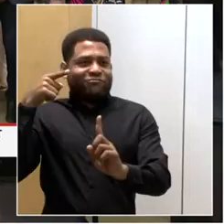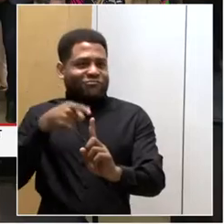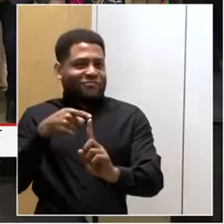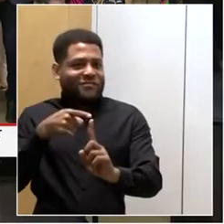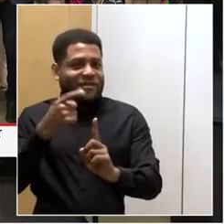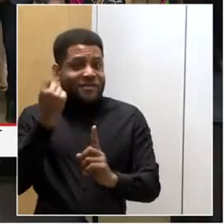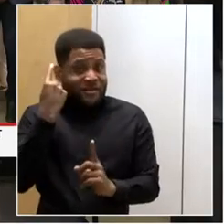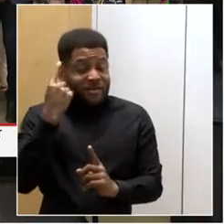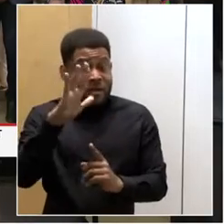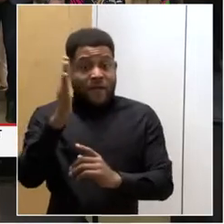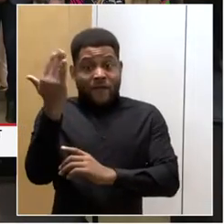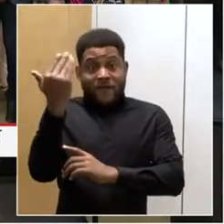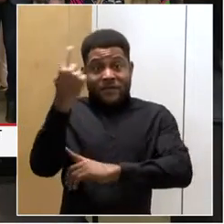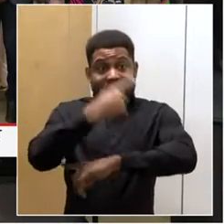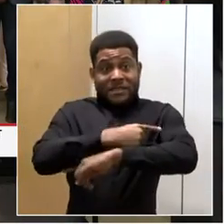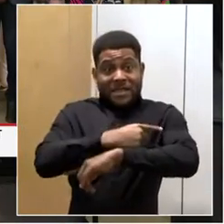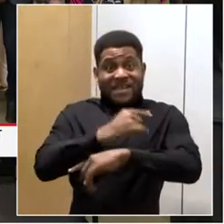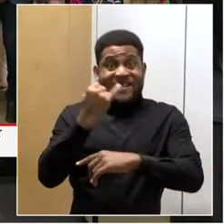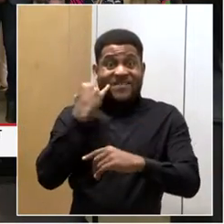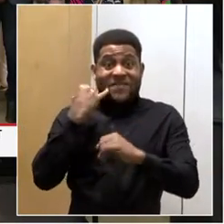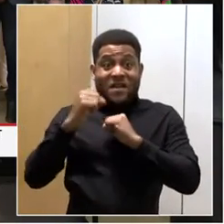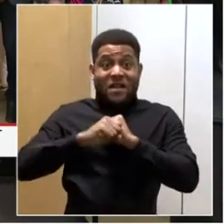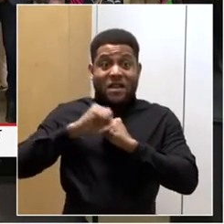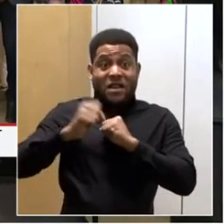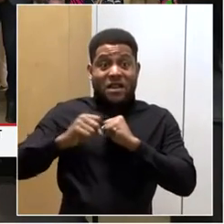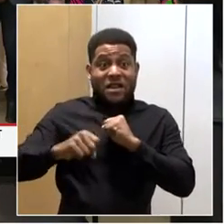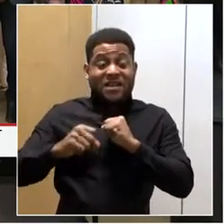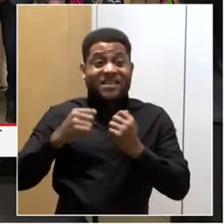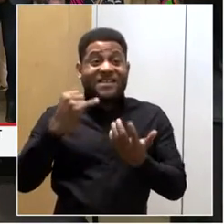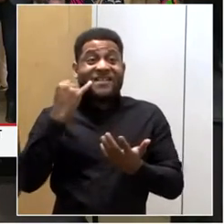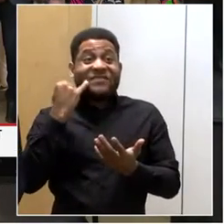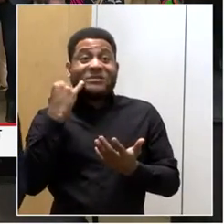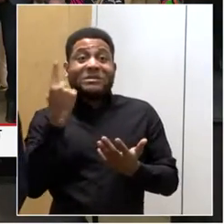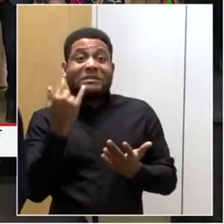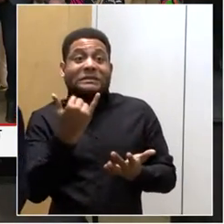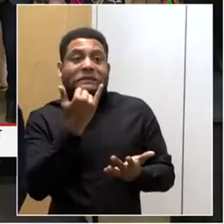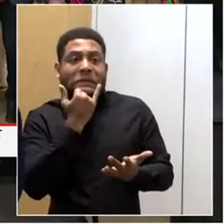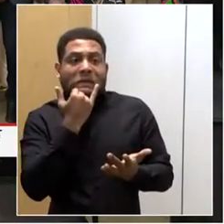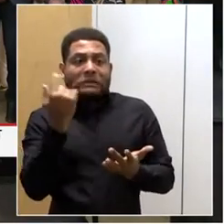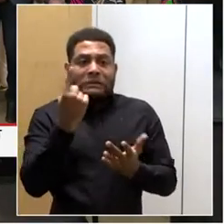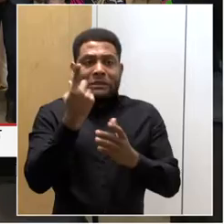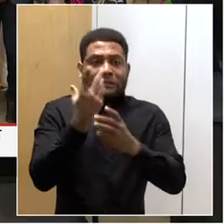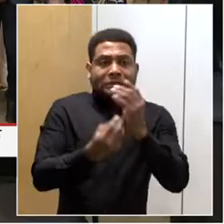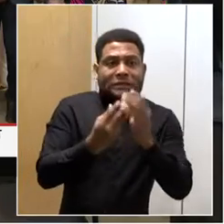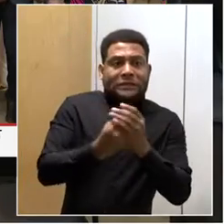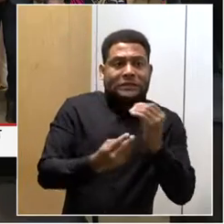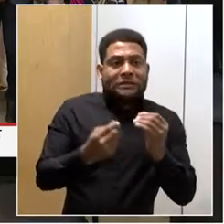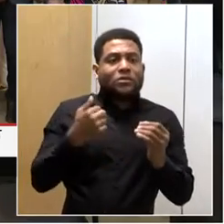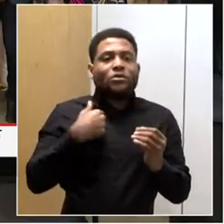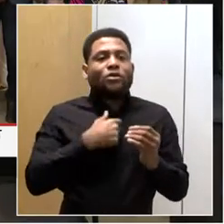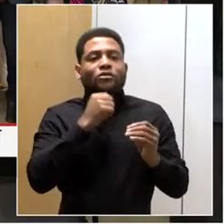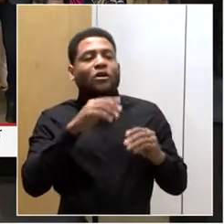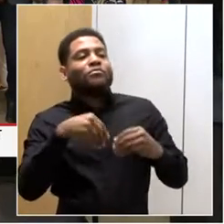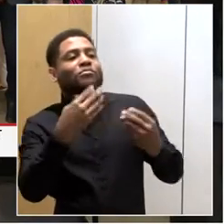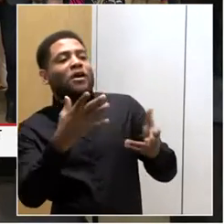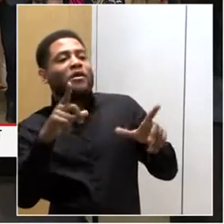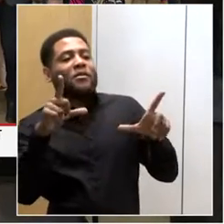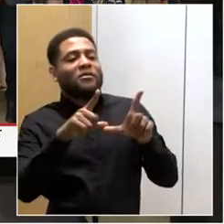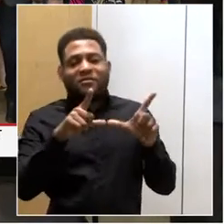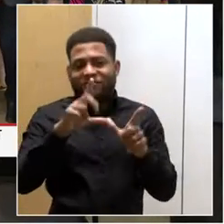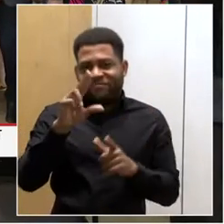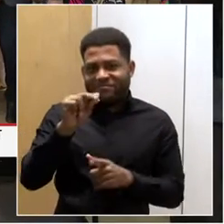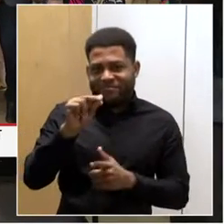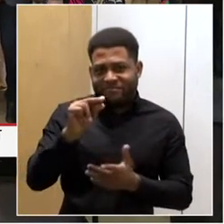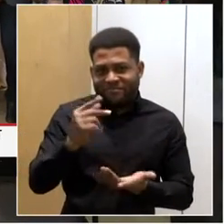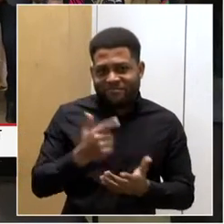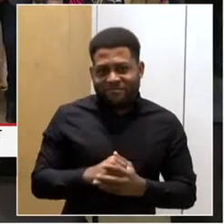it needs to be, then a permit won't be issued. That's Director Hanlon's job, that's the chief building official's job. But we walk